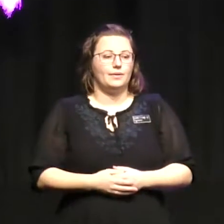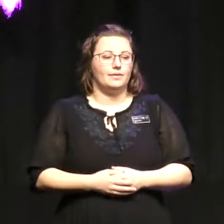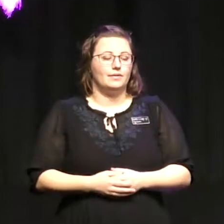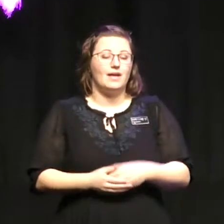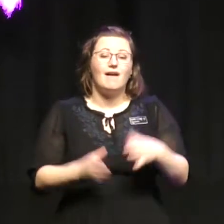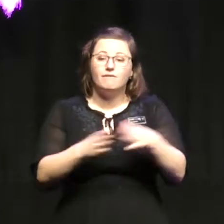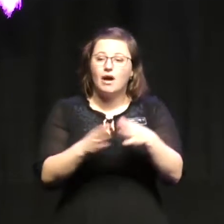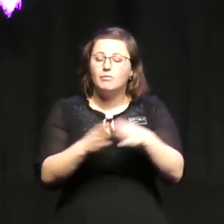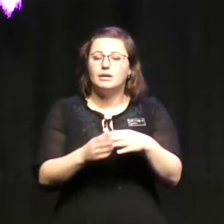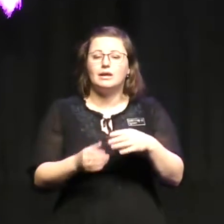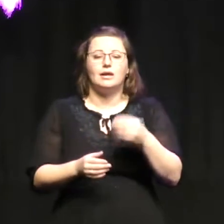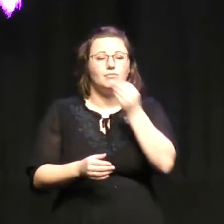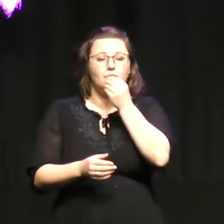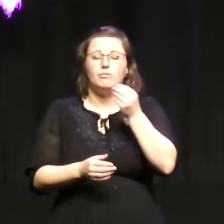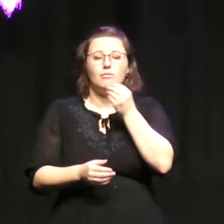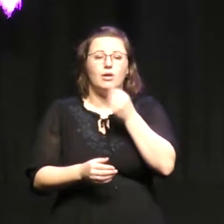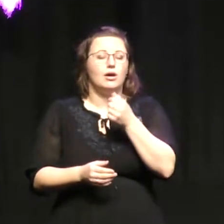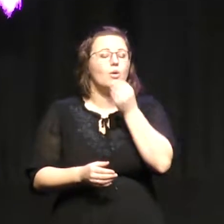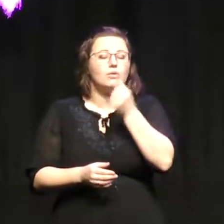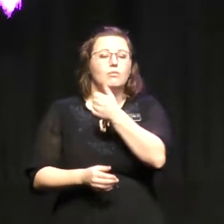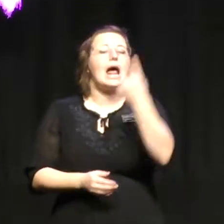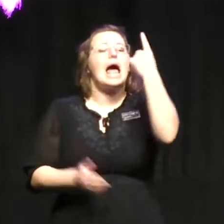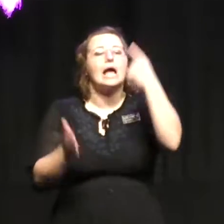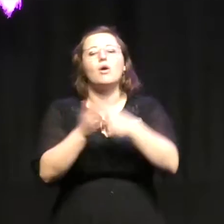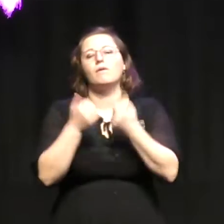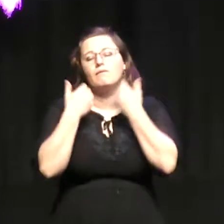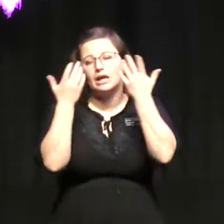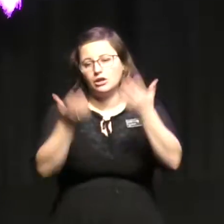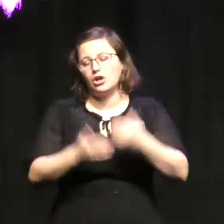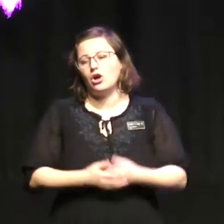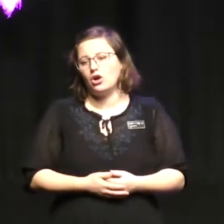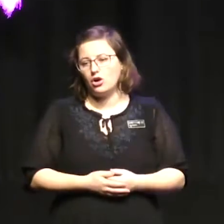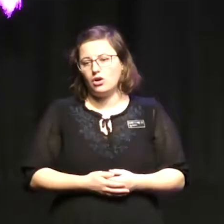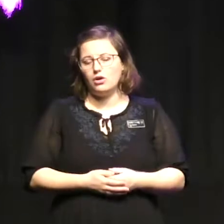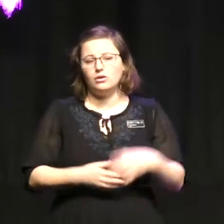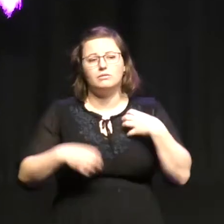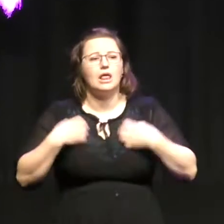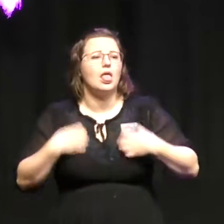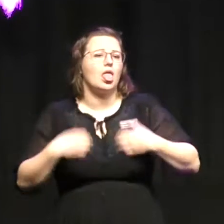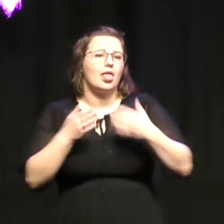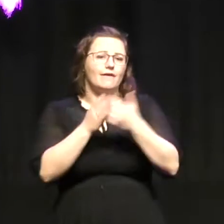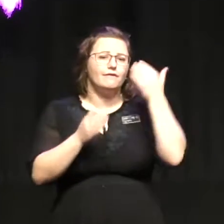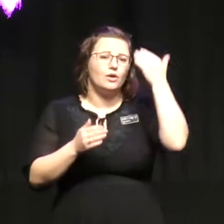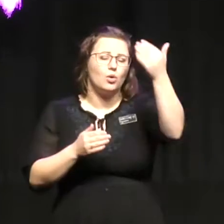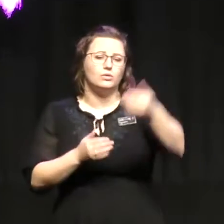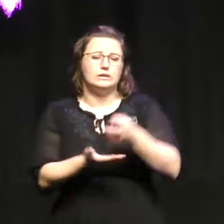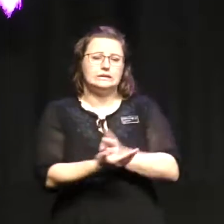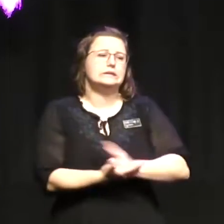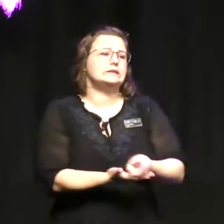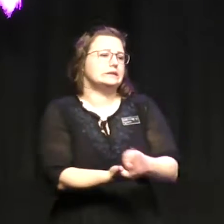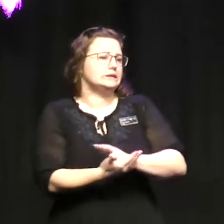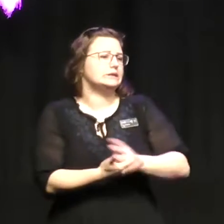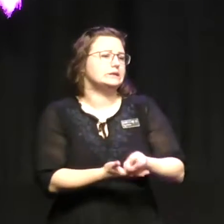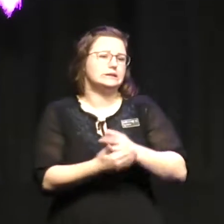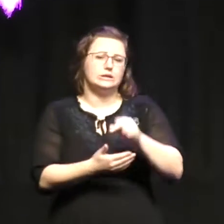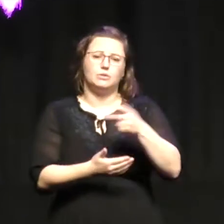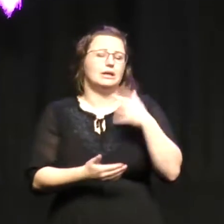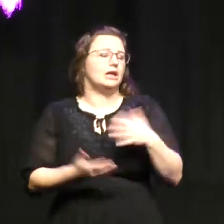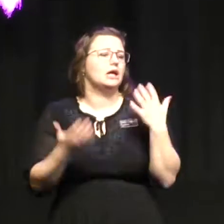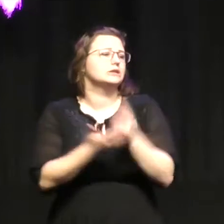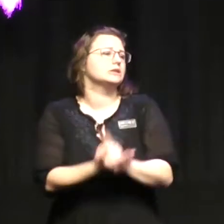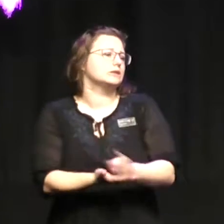family ate just one meal a day. Worries about their future plagued her day and